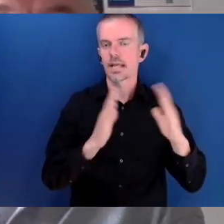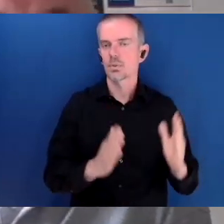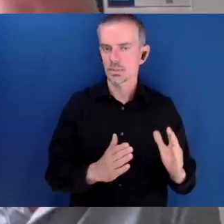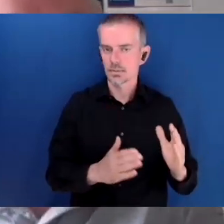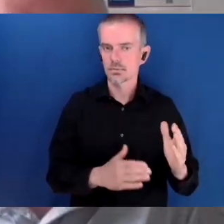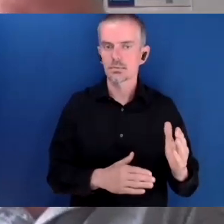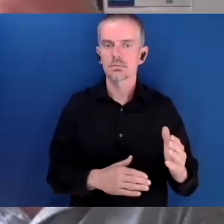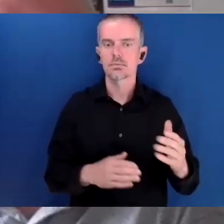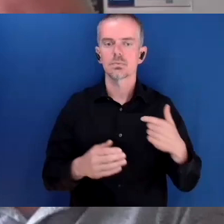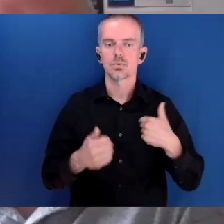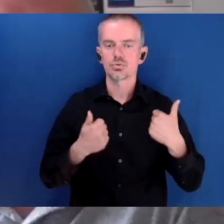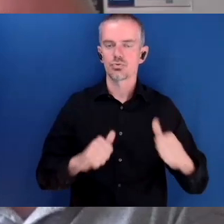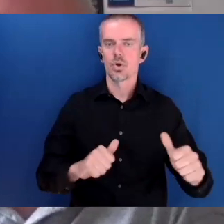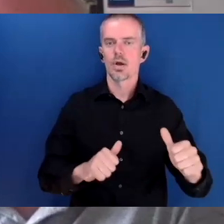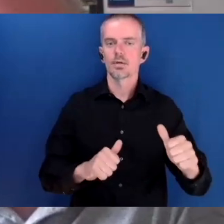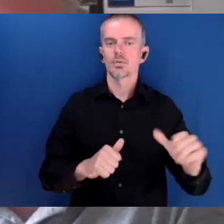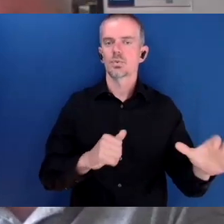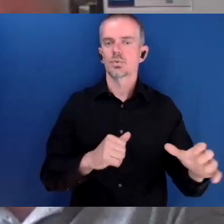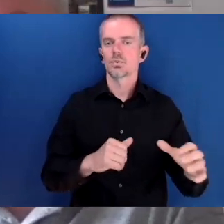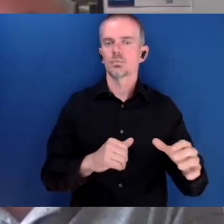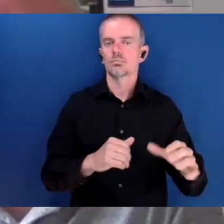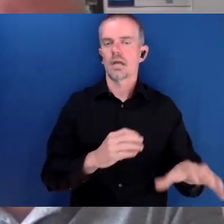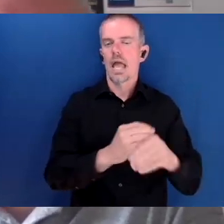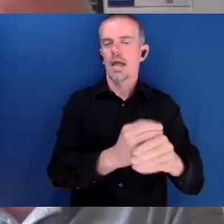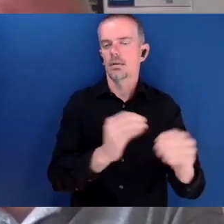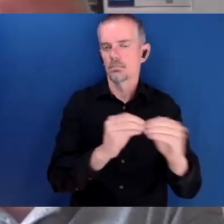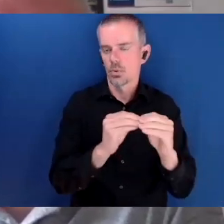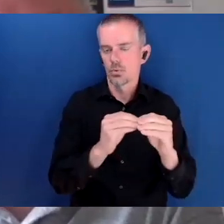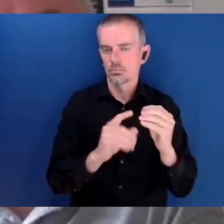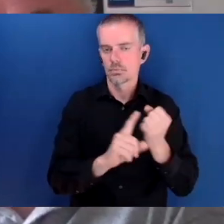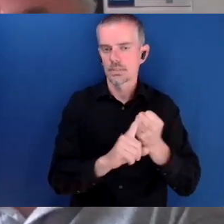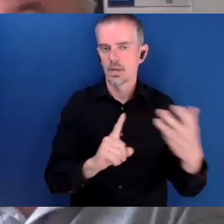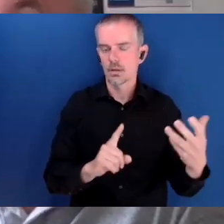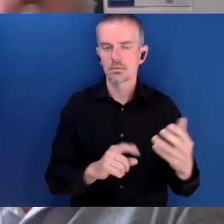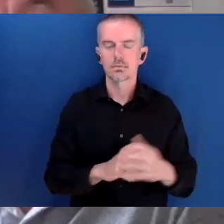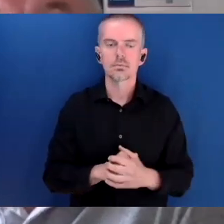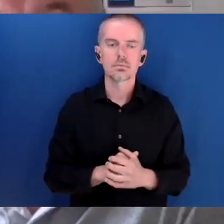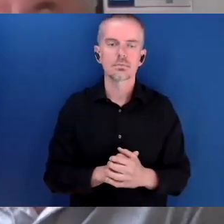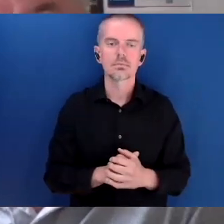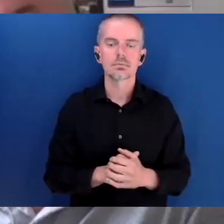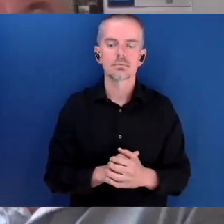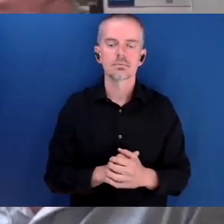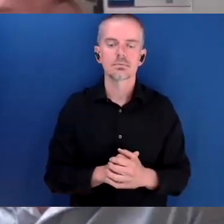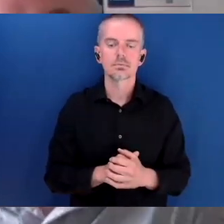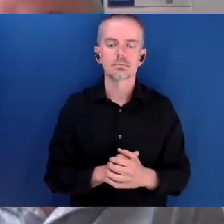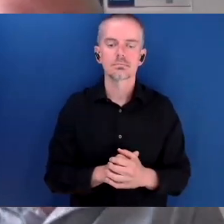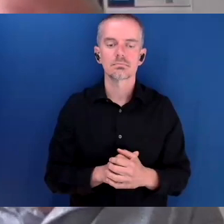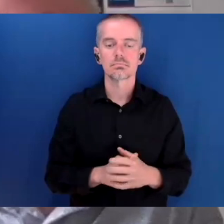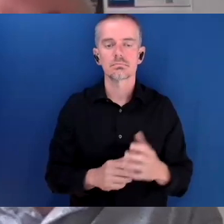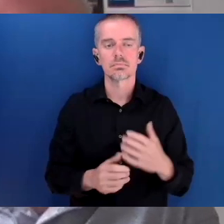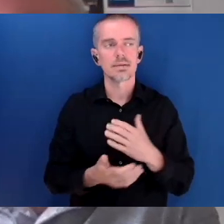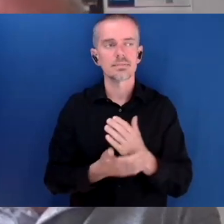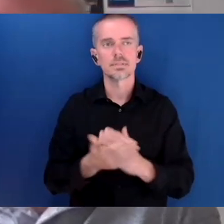we're trying to expand those through things. I think there's opportunities for contracts